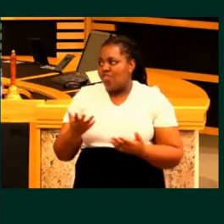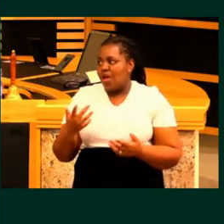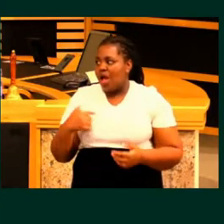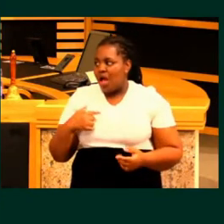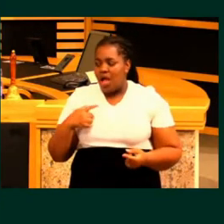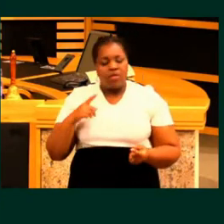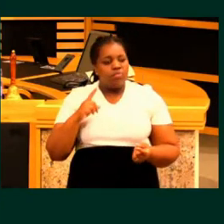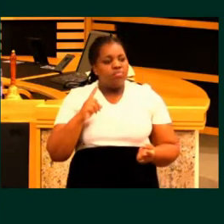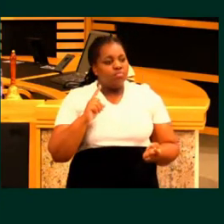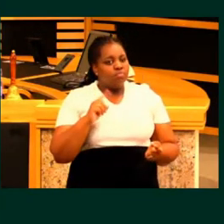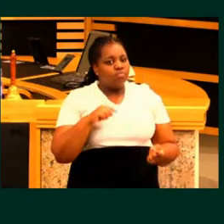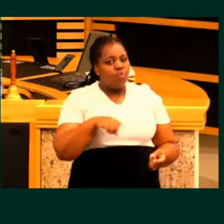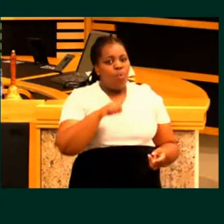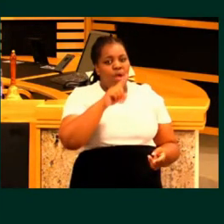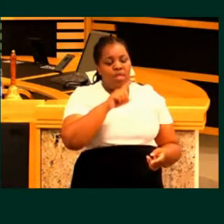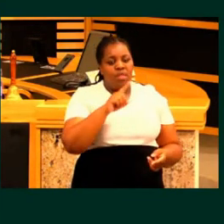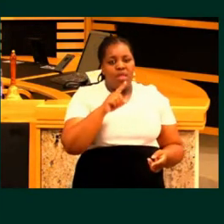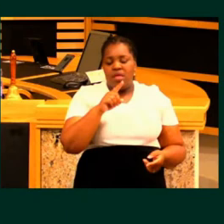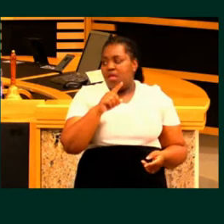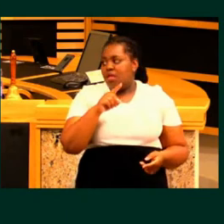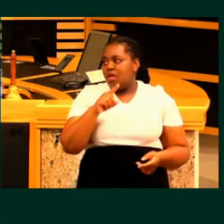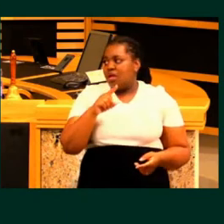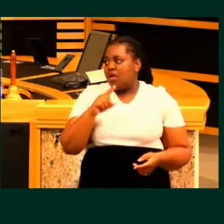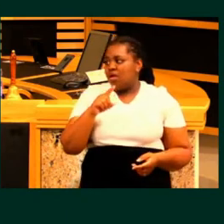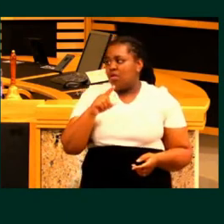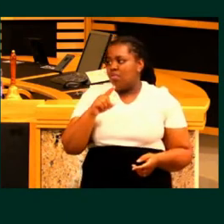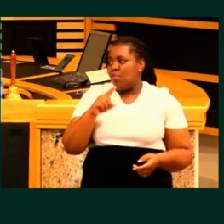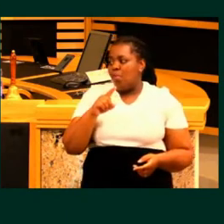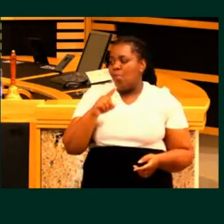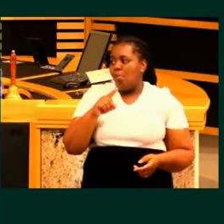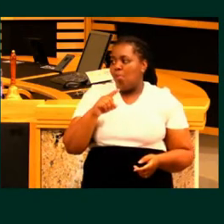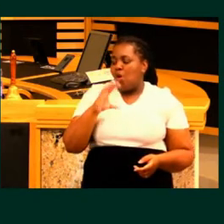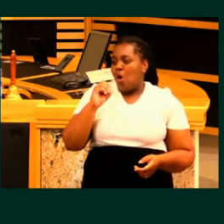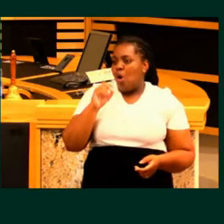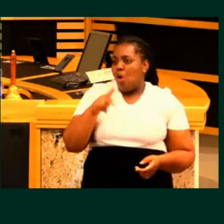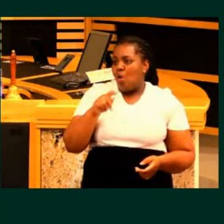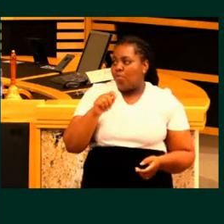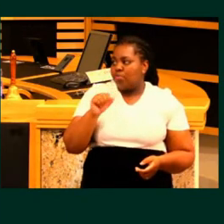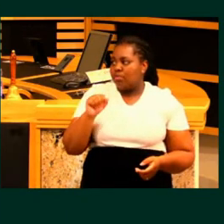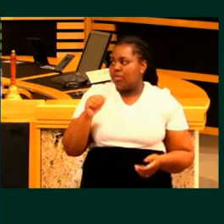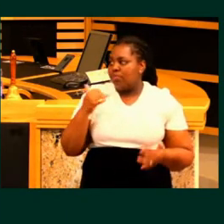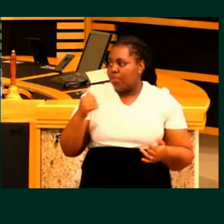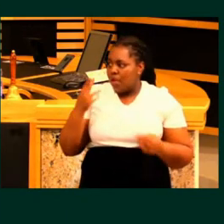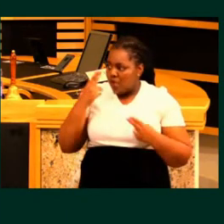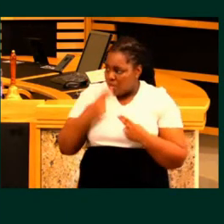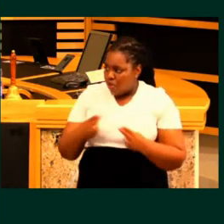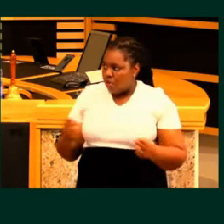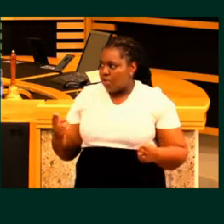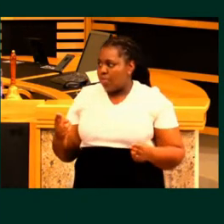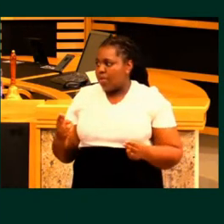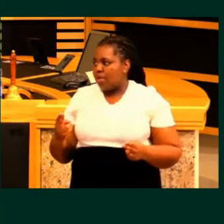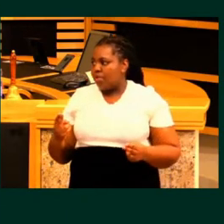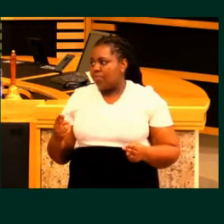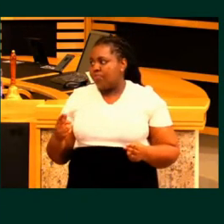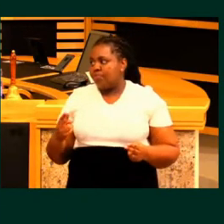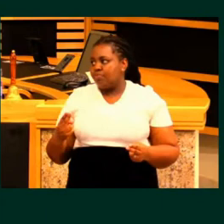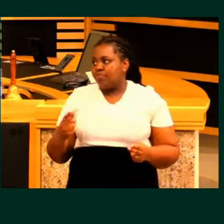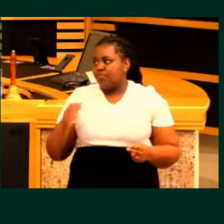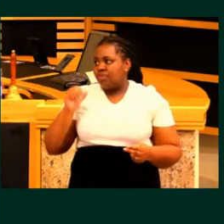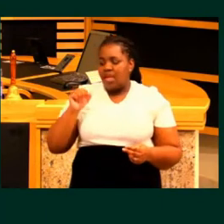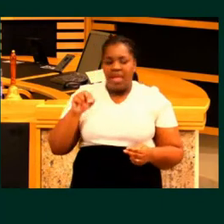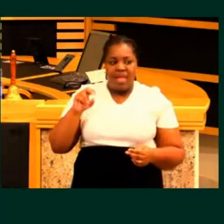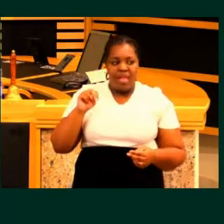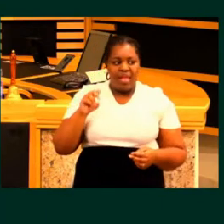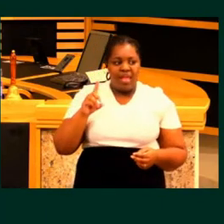went to the former mayor of koha um which is now honorable uh aroso henricks now a